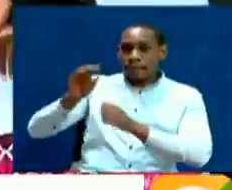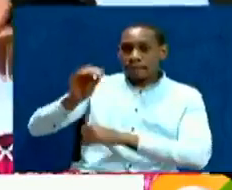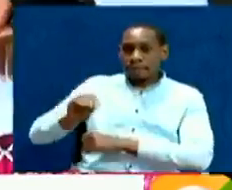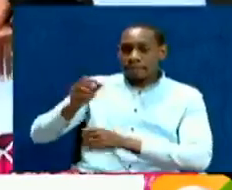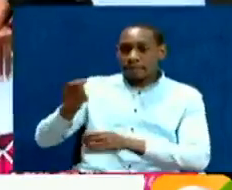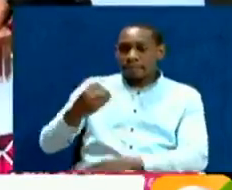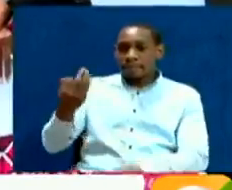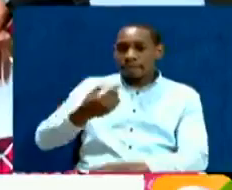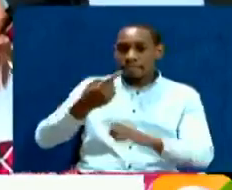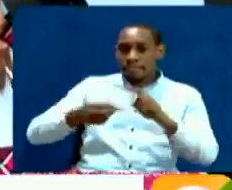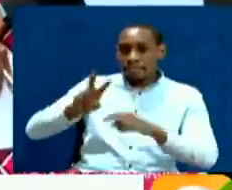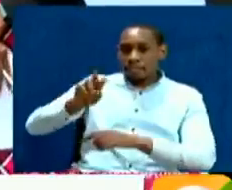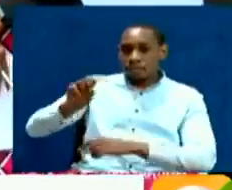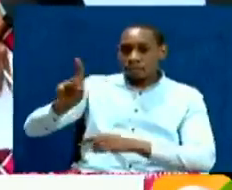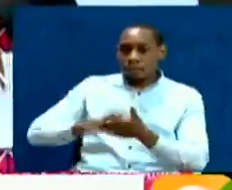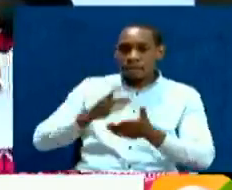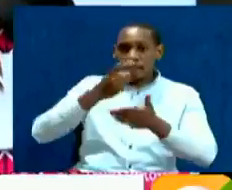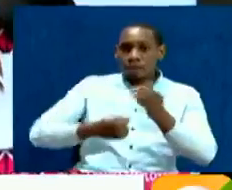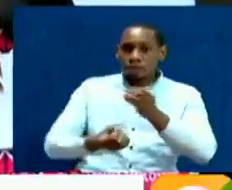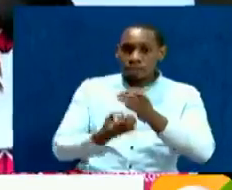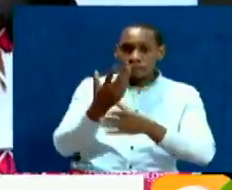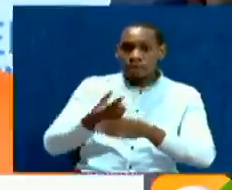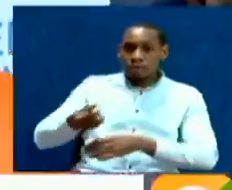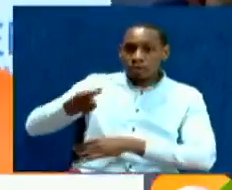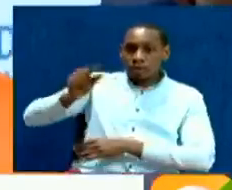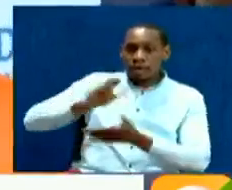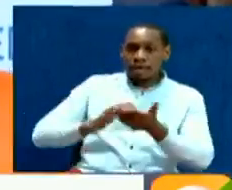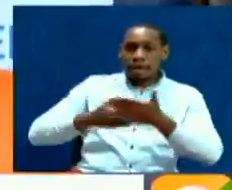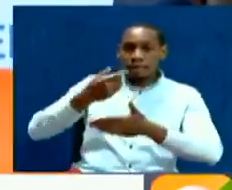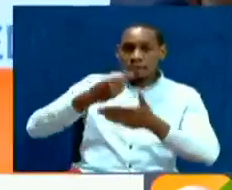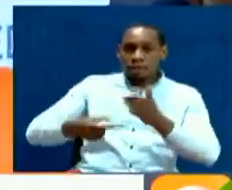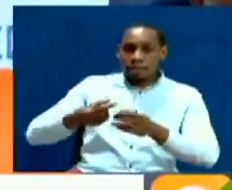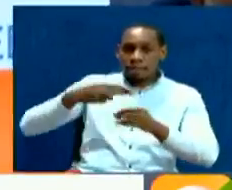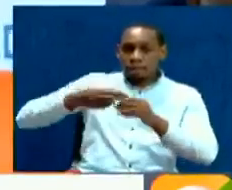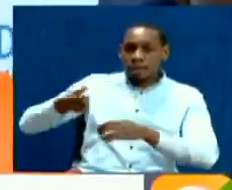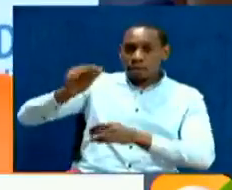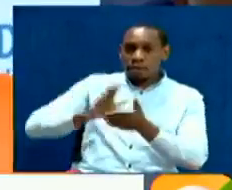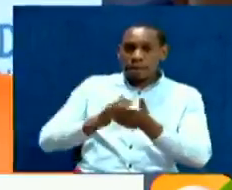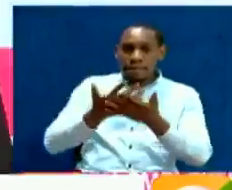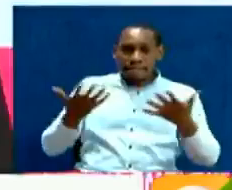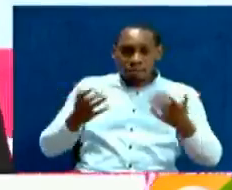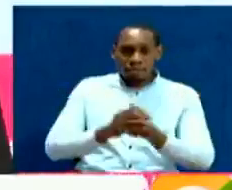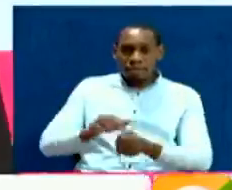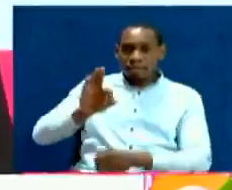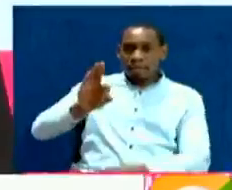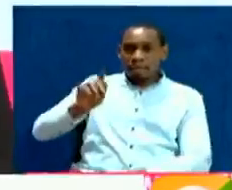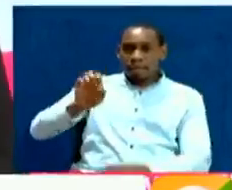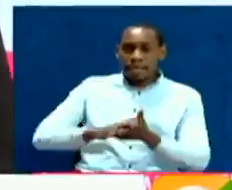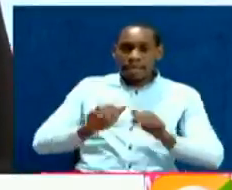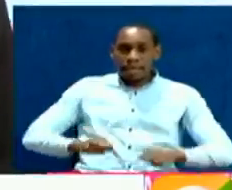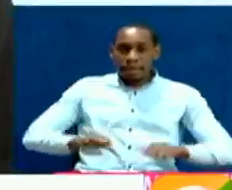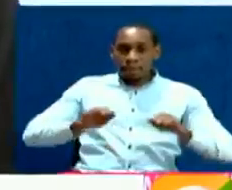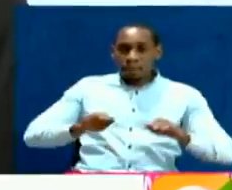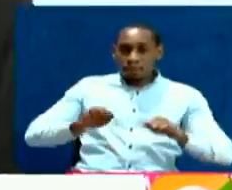in March 2021, with the cost of production going up due to the rising cost of fuel and raw material. FKA boss Jacqueline